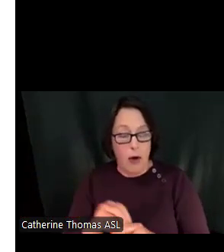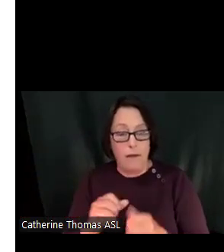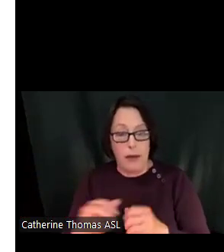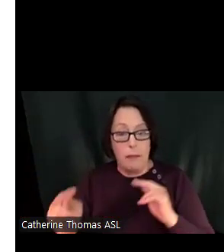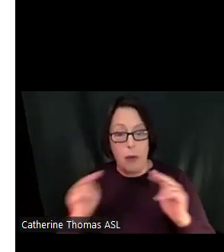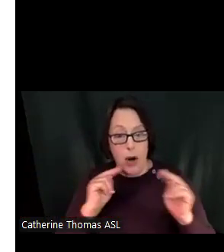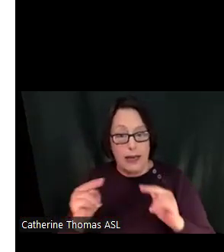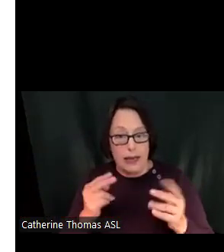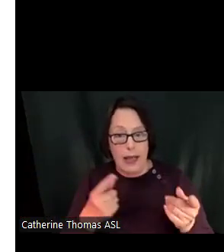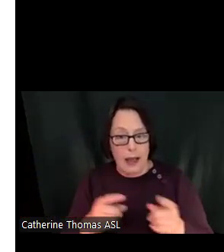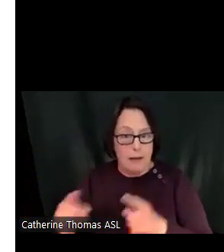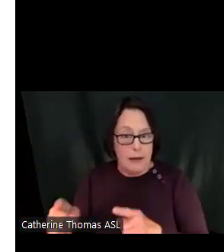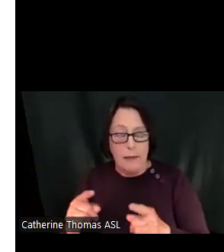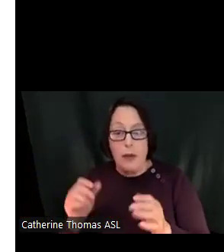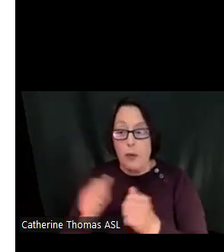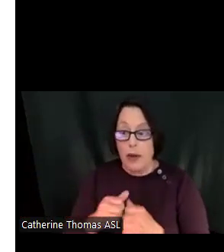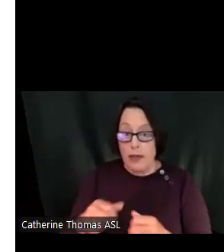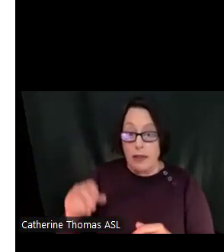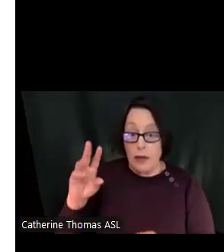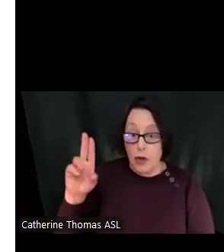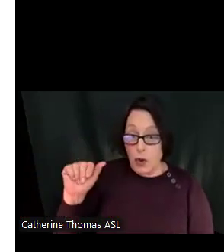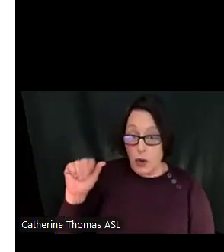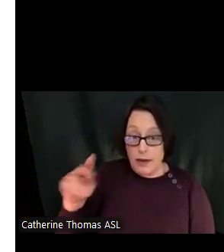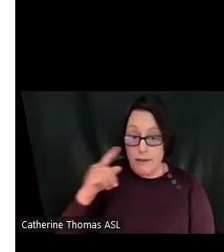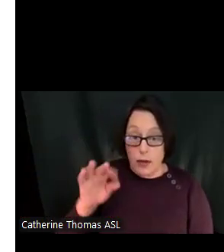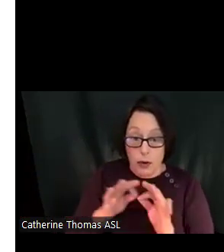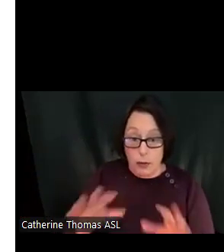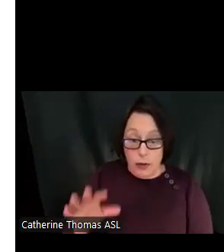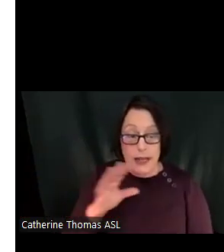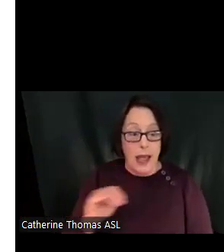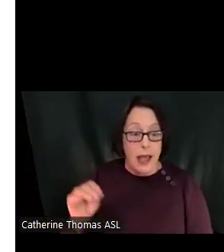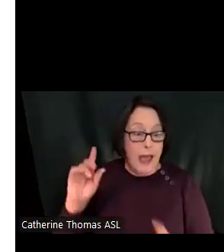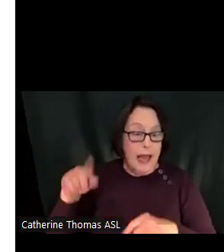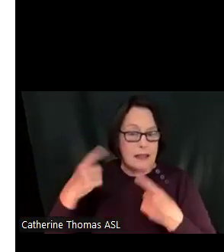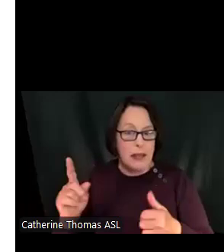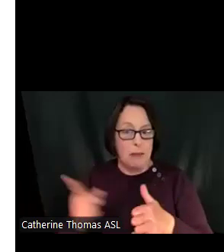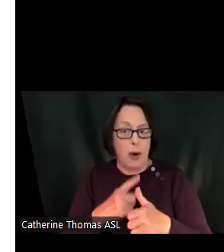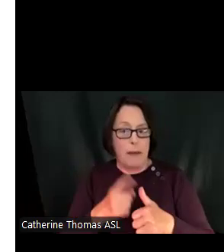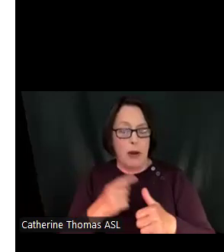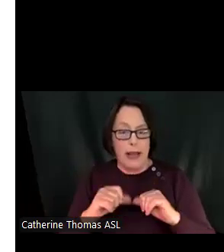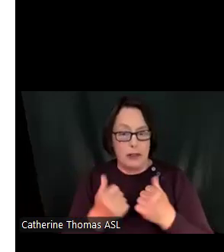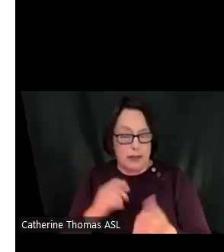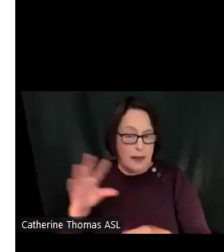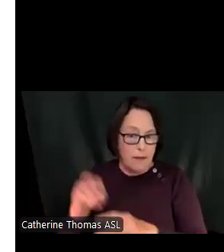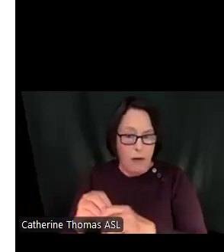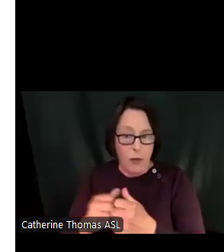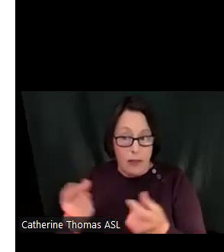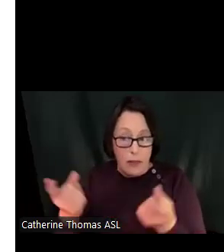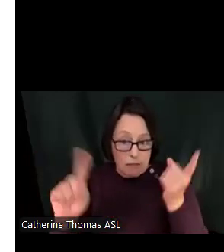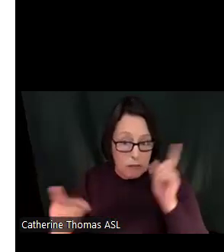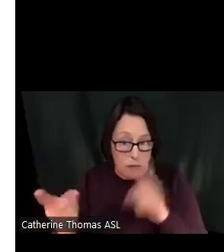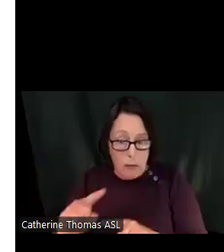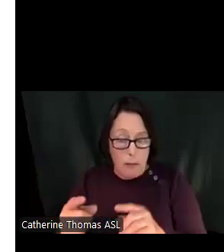efforts for the Interpreters United Union and has been the primary agency participating in the collective bargaining and related